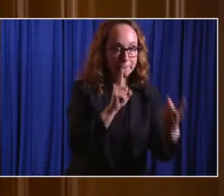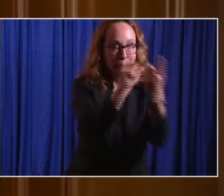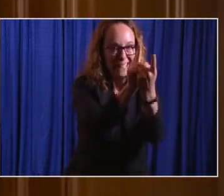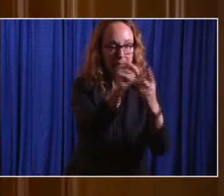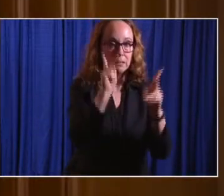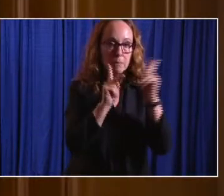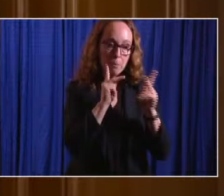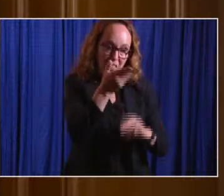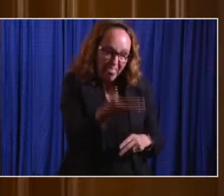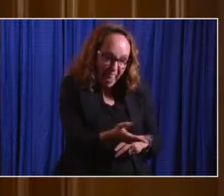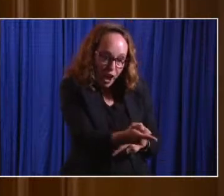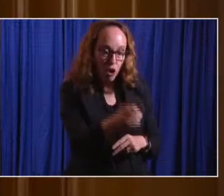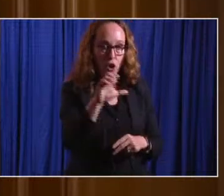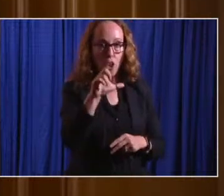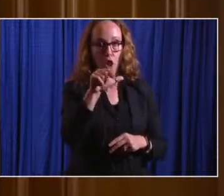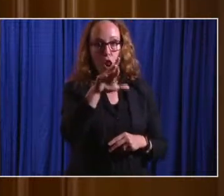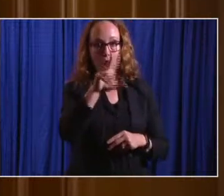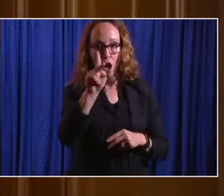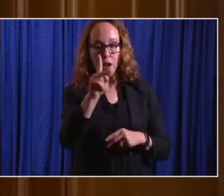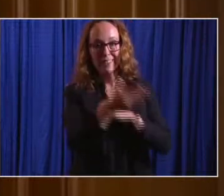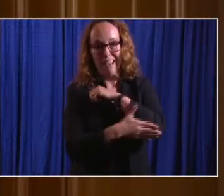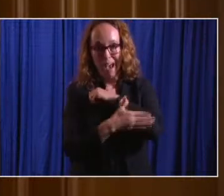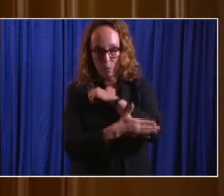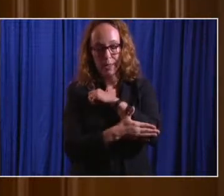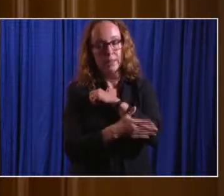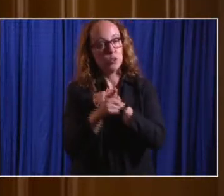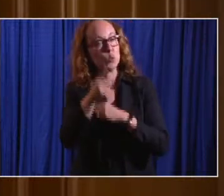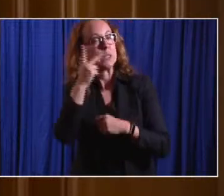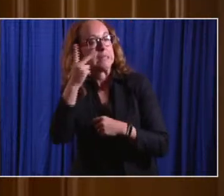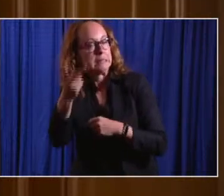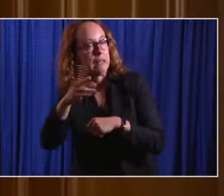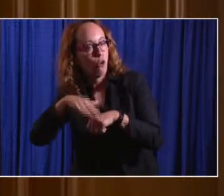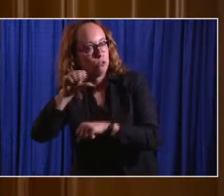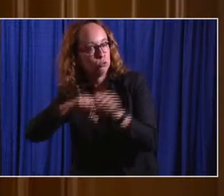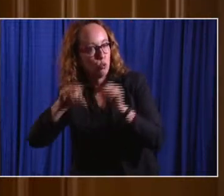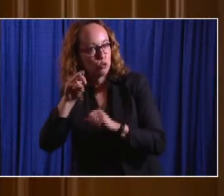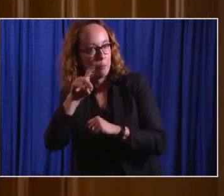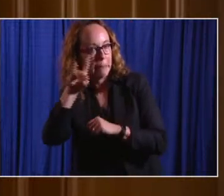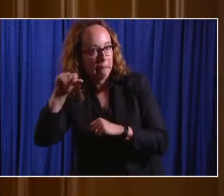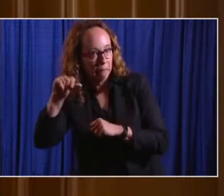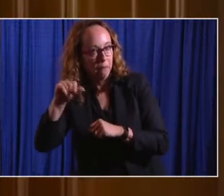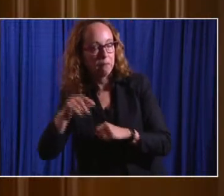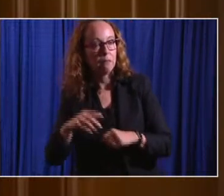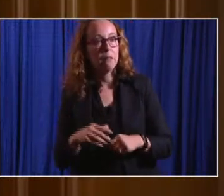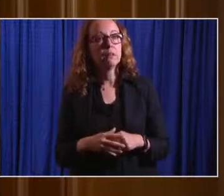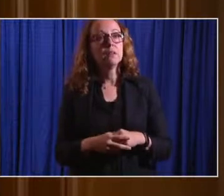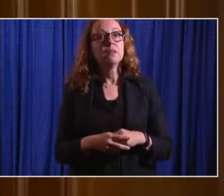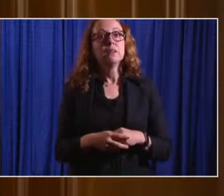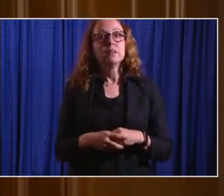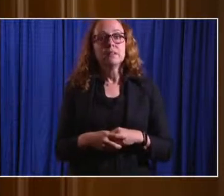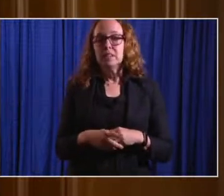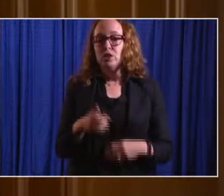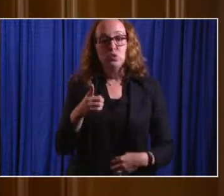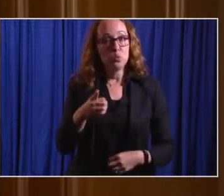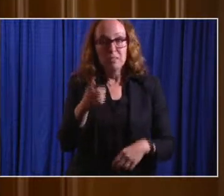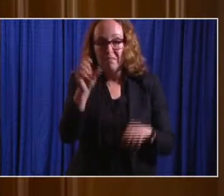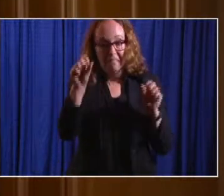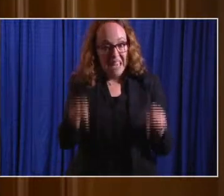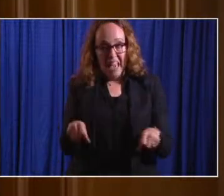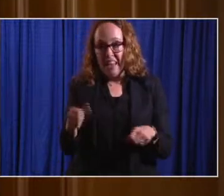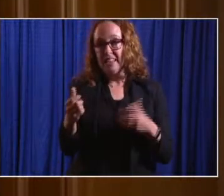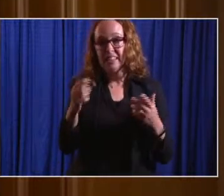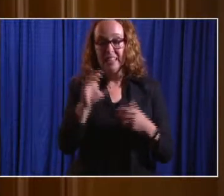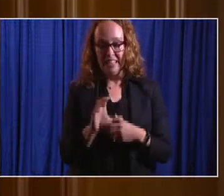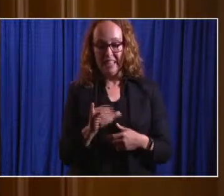County. This is also promoted on their social media accounts. Cincinnati Public Health is going to libraries to do vaccines and